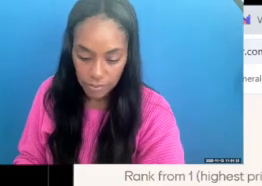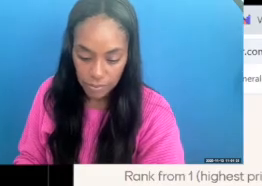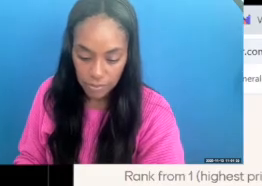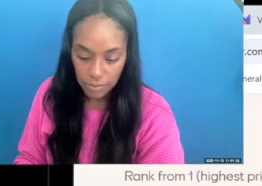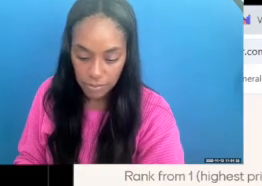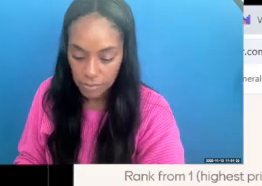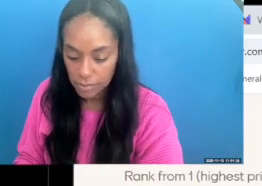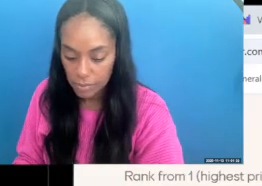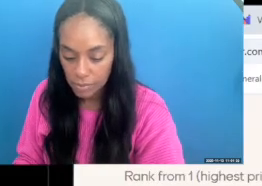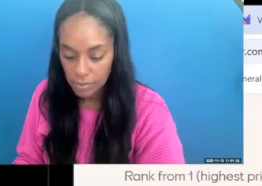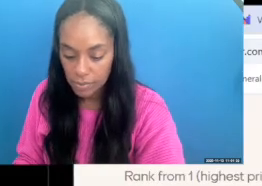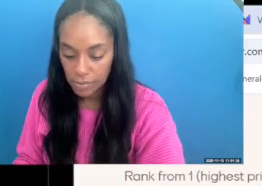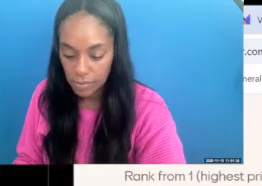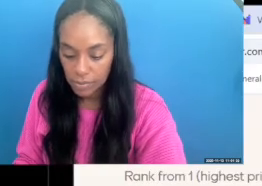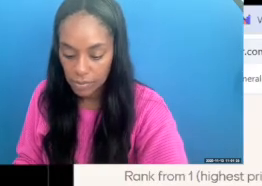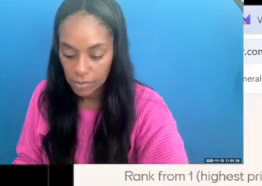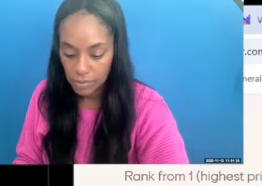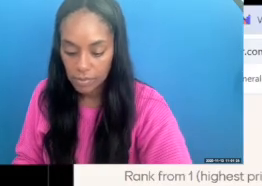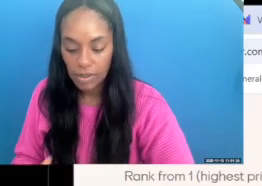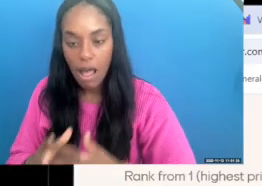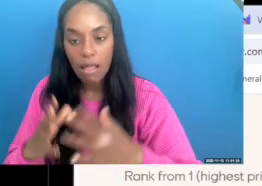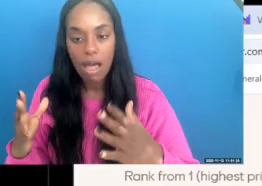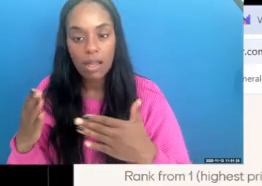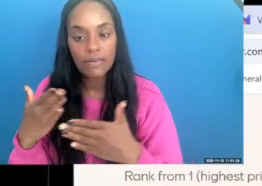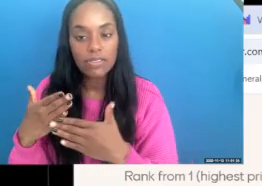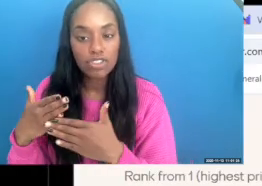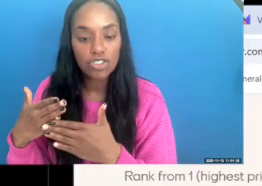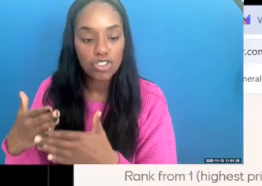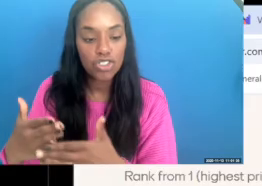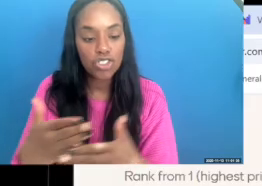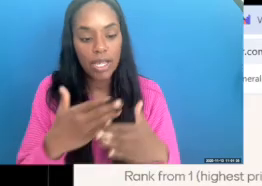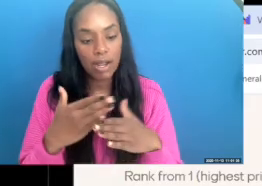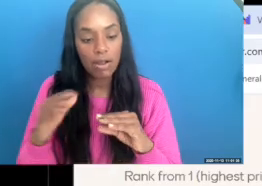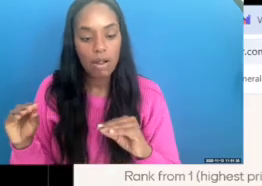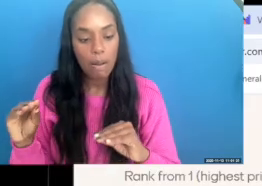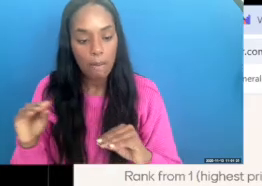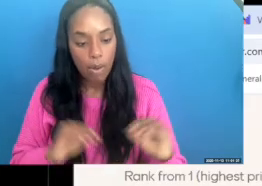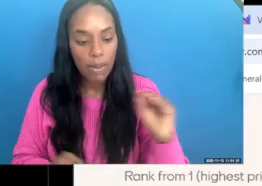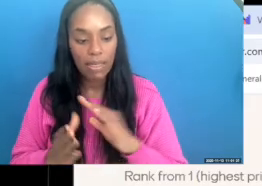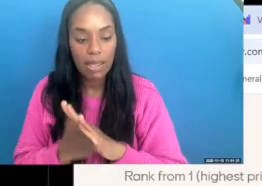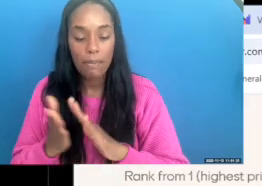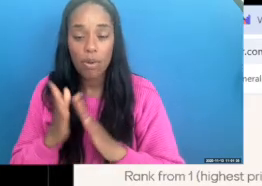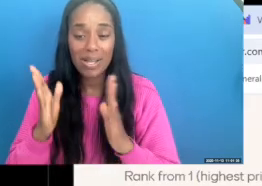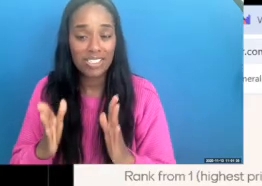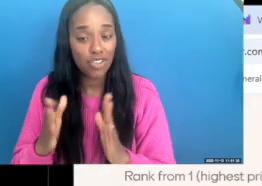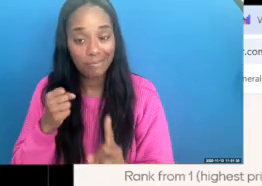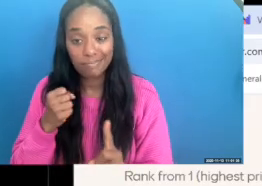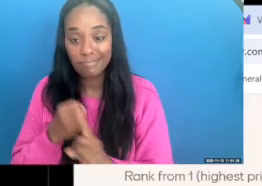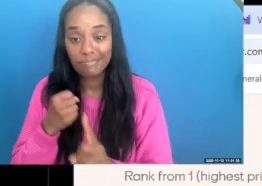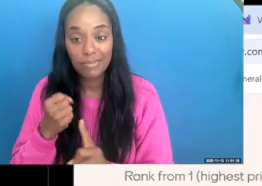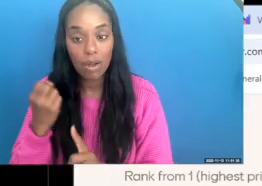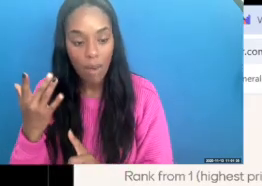in particular, a lot of shared mobility operators are getting hit really hard